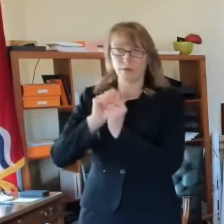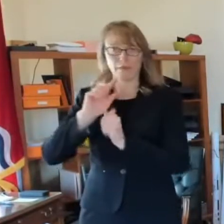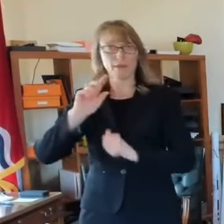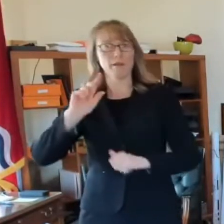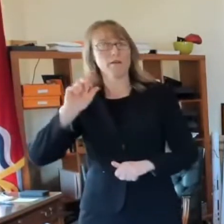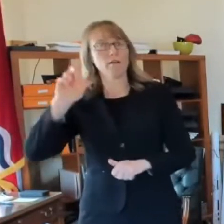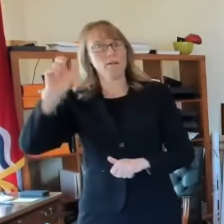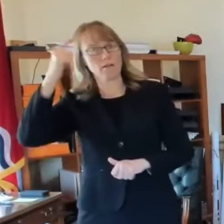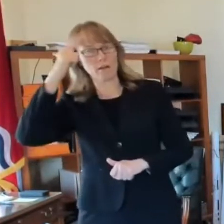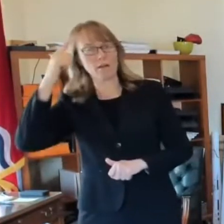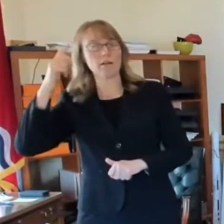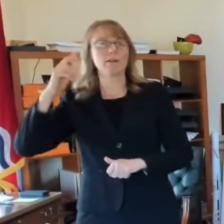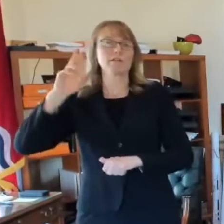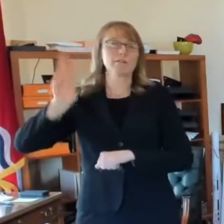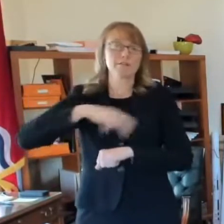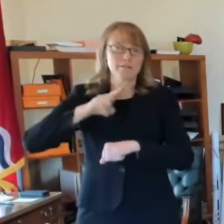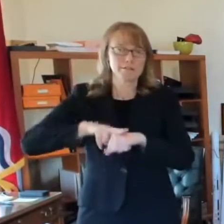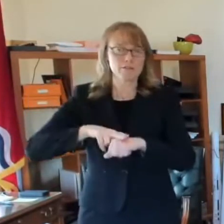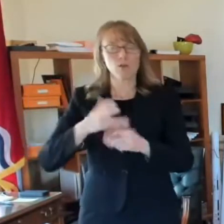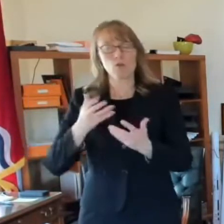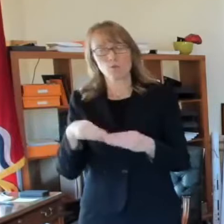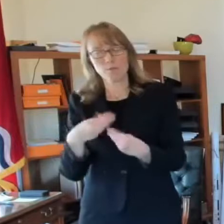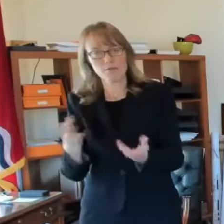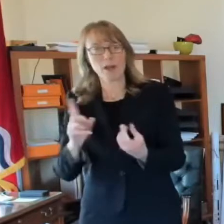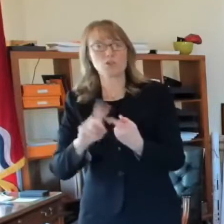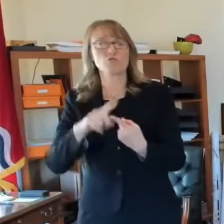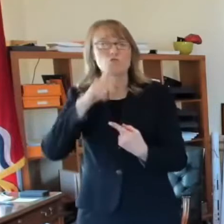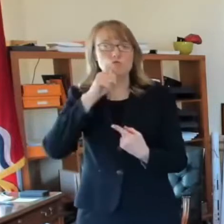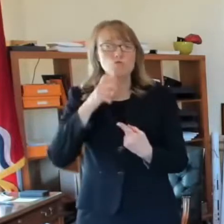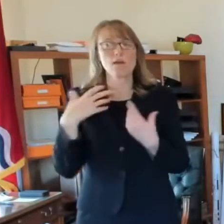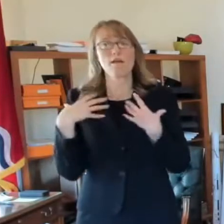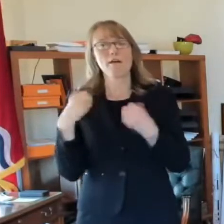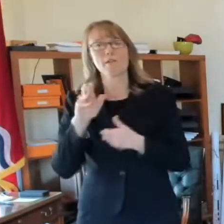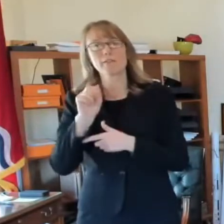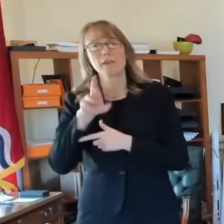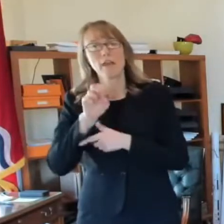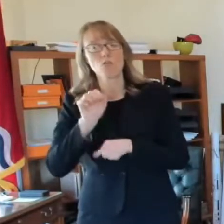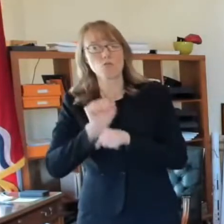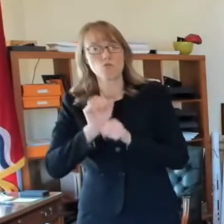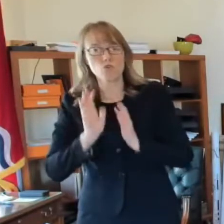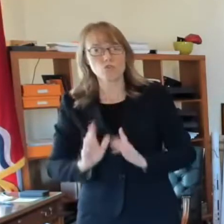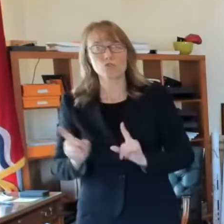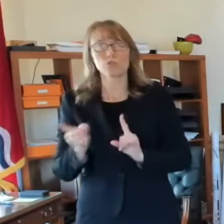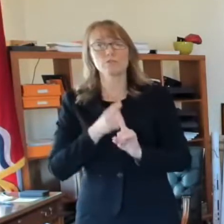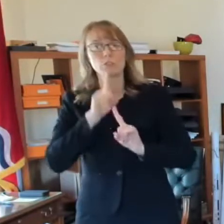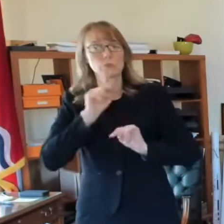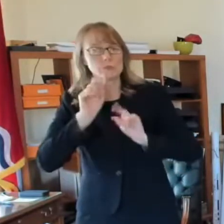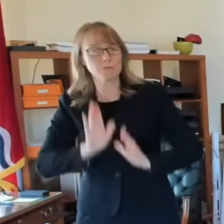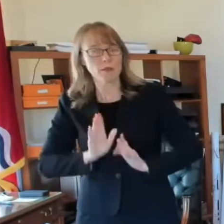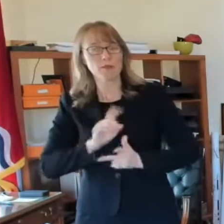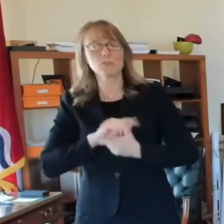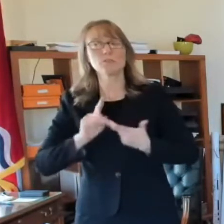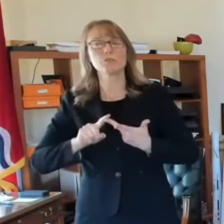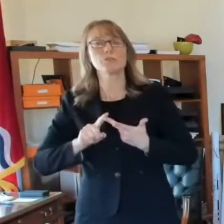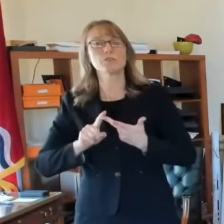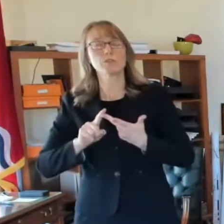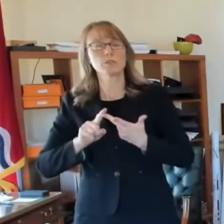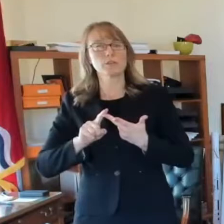to have access to it, first responders, vulnerable populations, and all of us. Ultimately, both of these